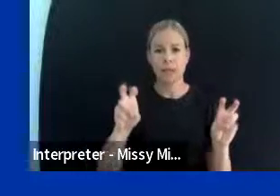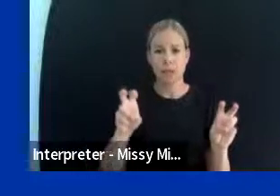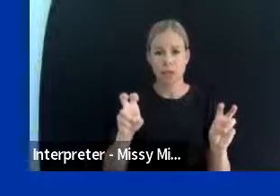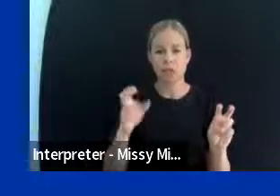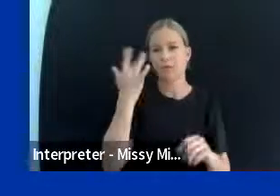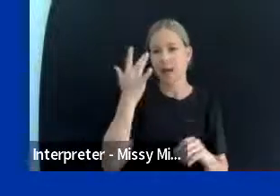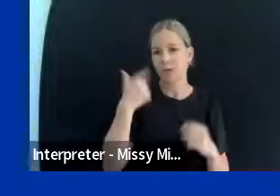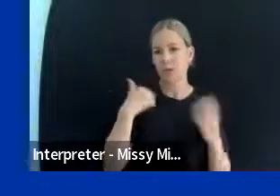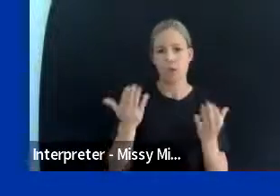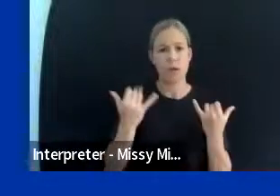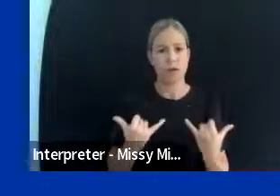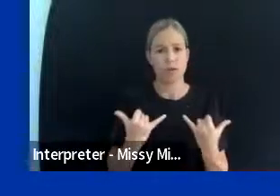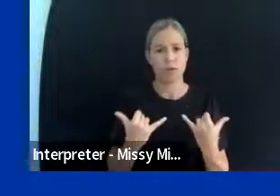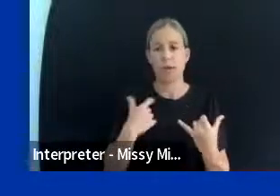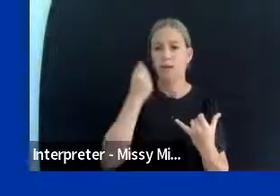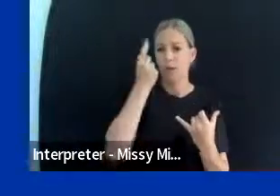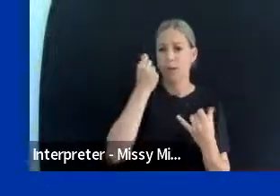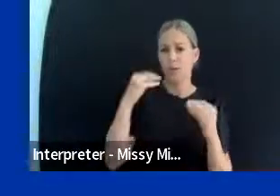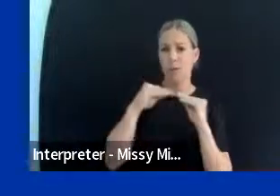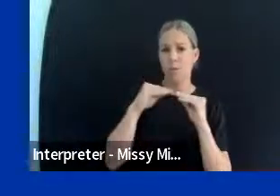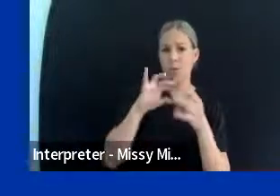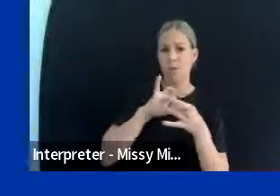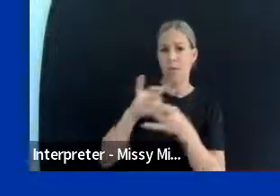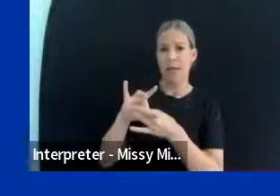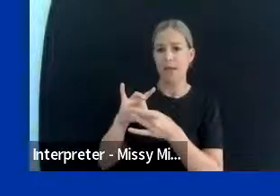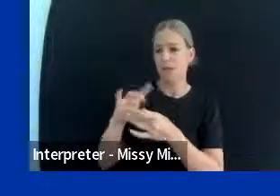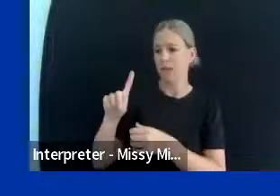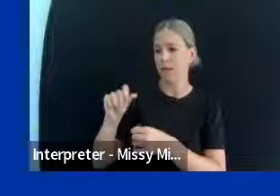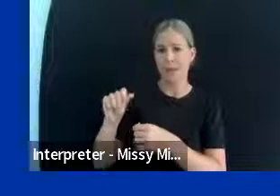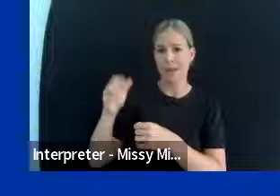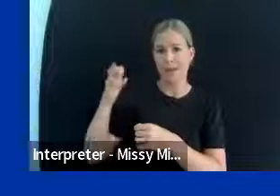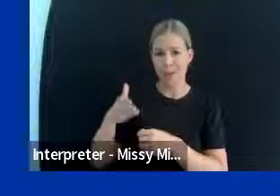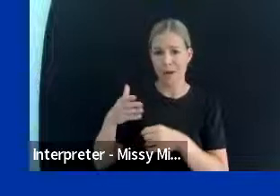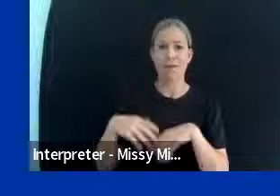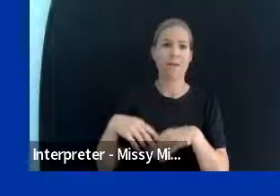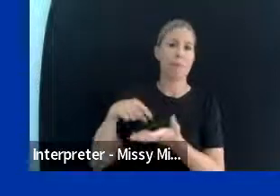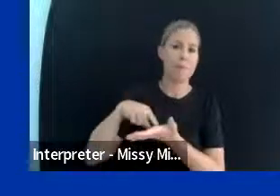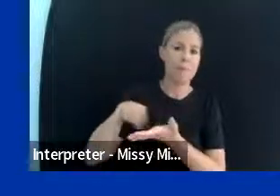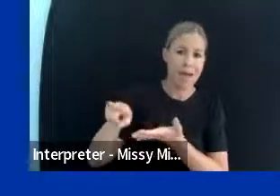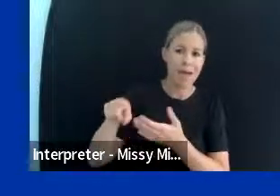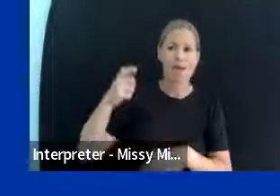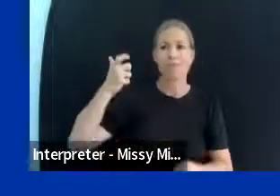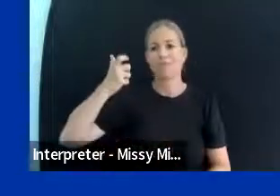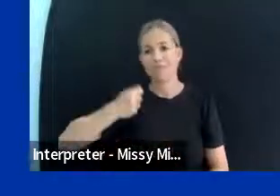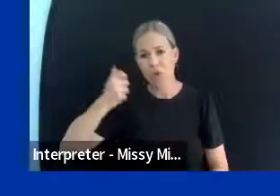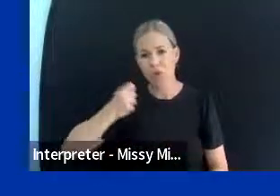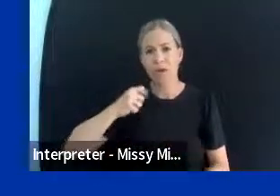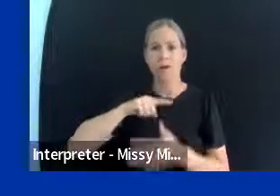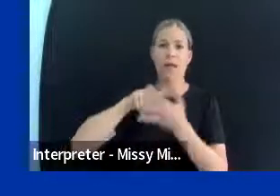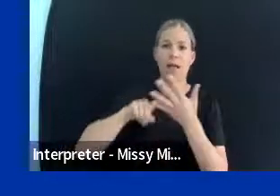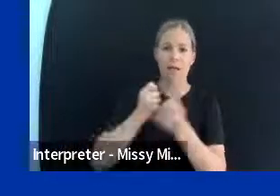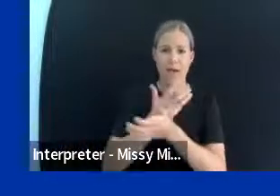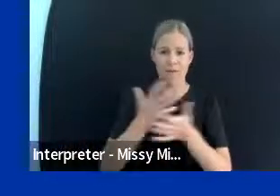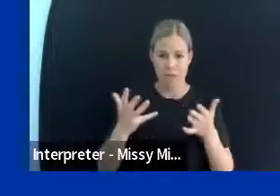to understand more about the disability side and wages and Social Security and how that works. But we also know that it's a workforce development